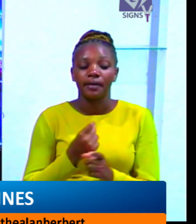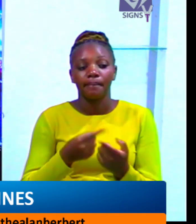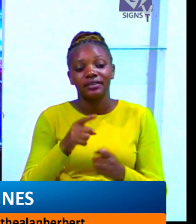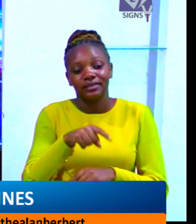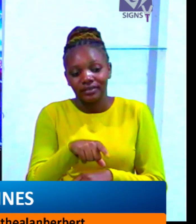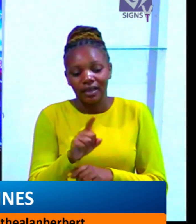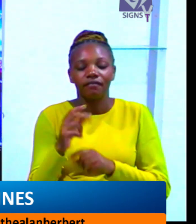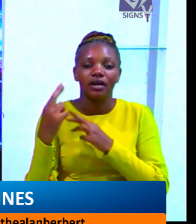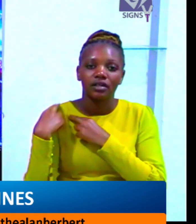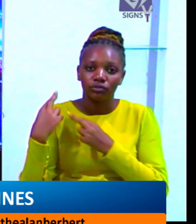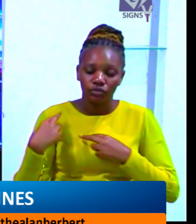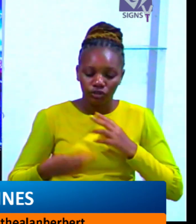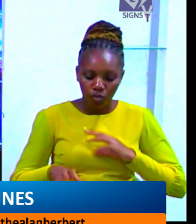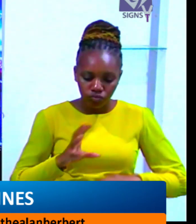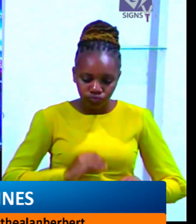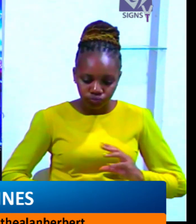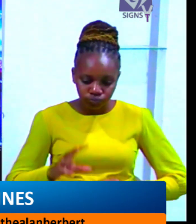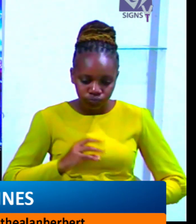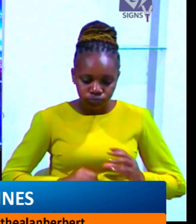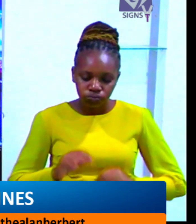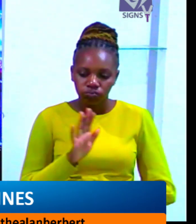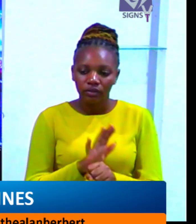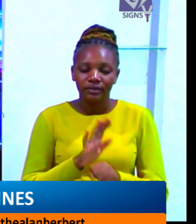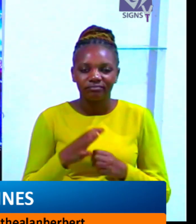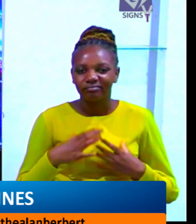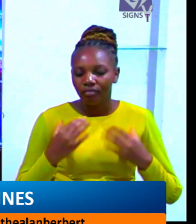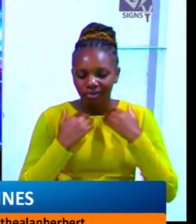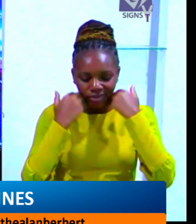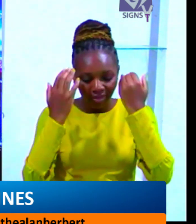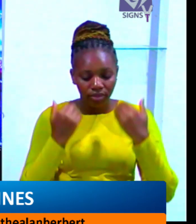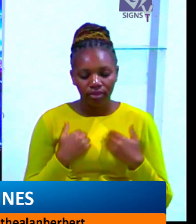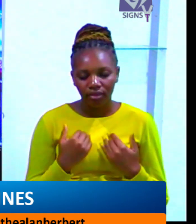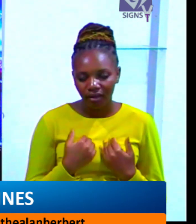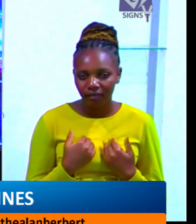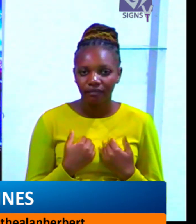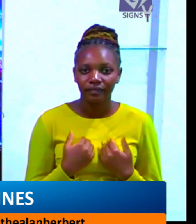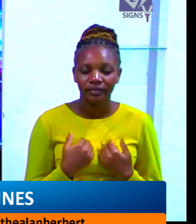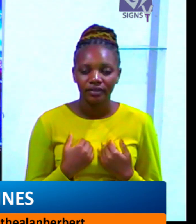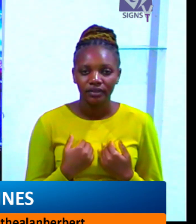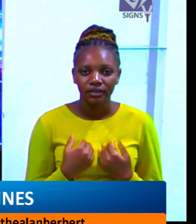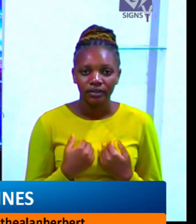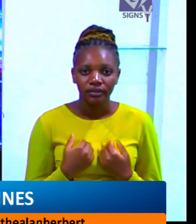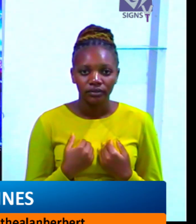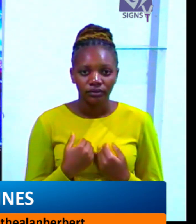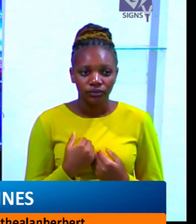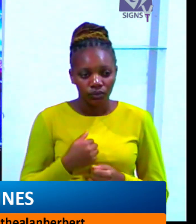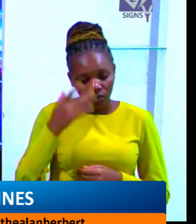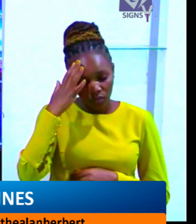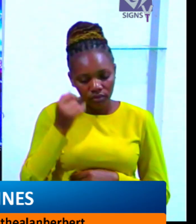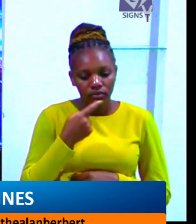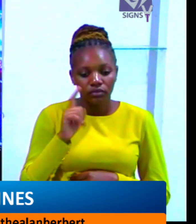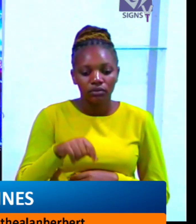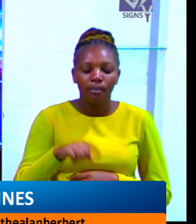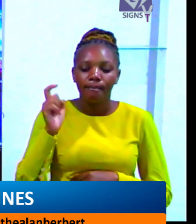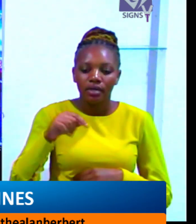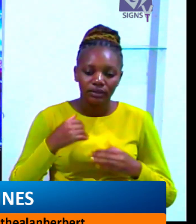multi-million scam that left victims depressed and indebted, even as they vow to hold daily